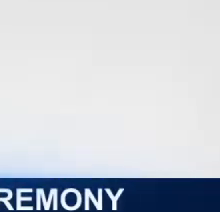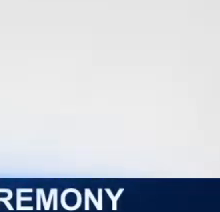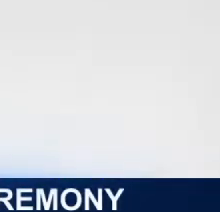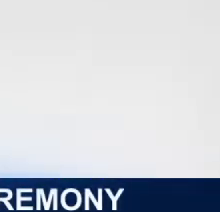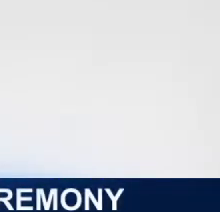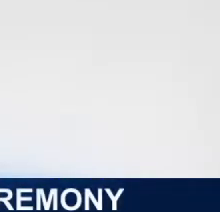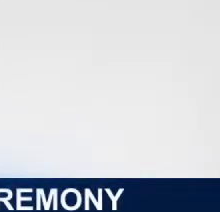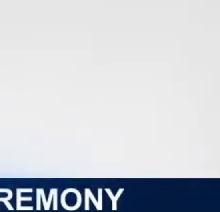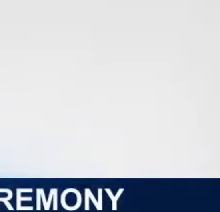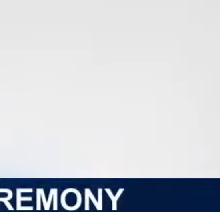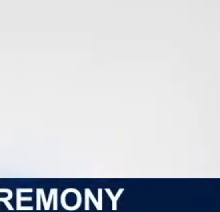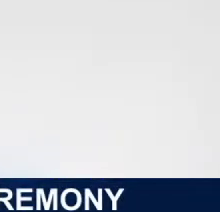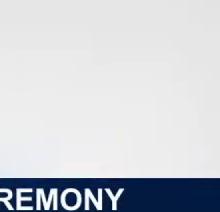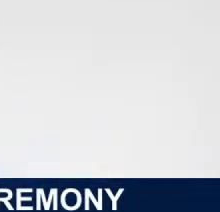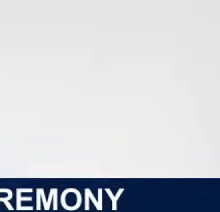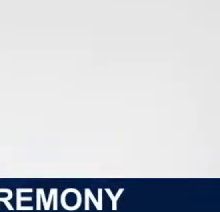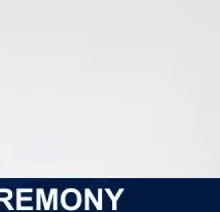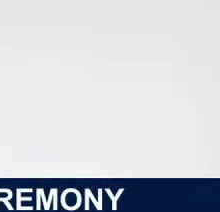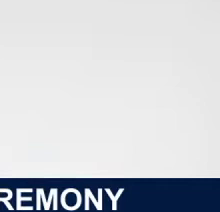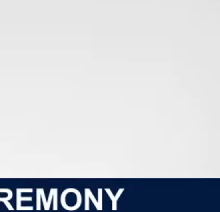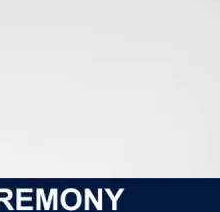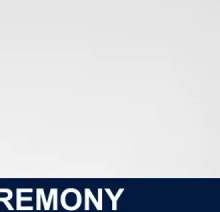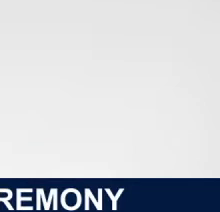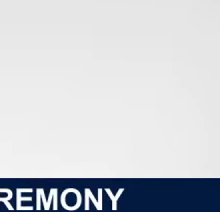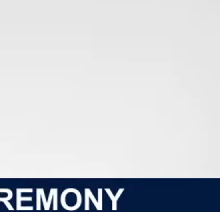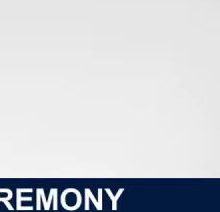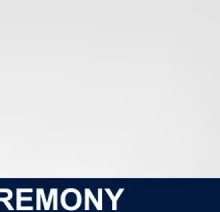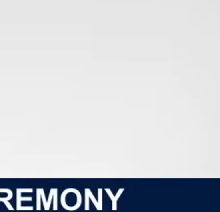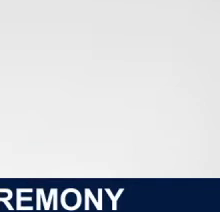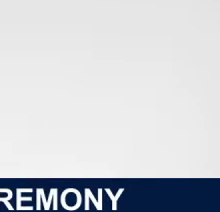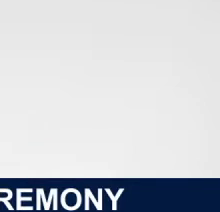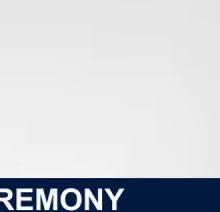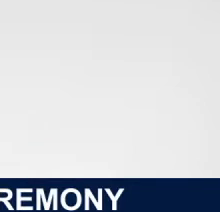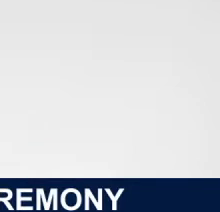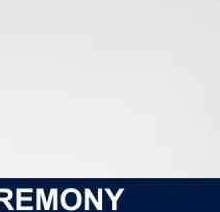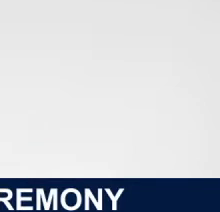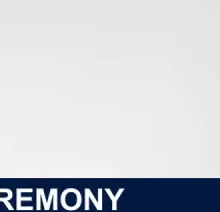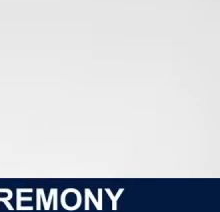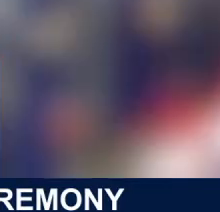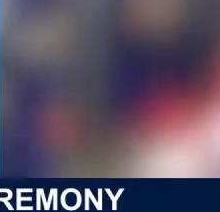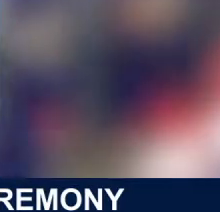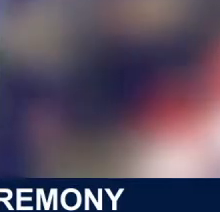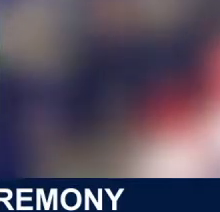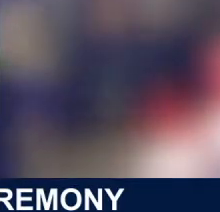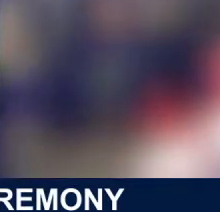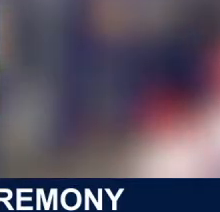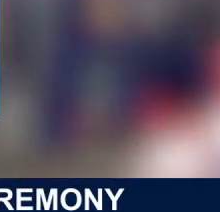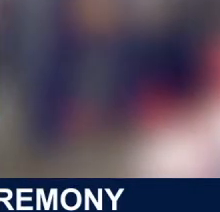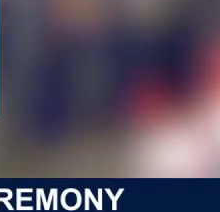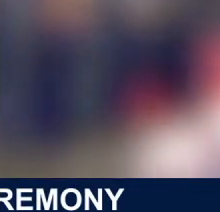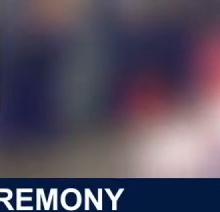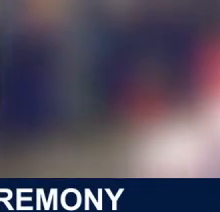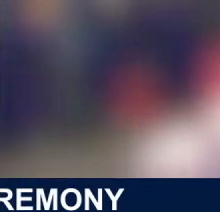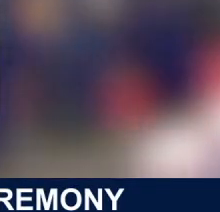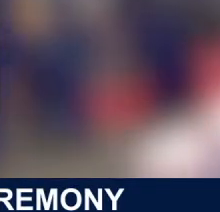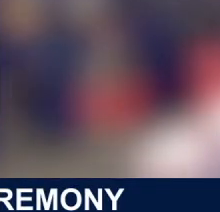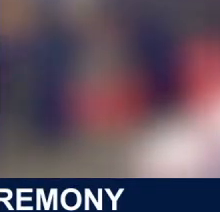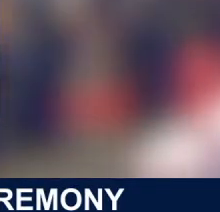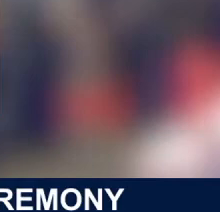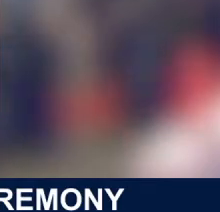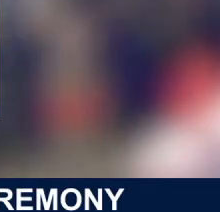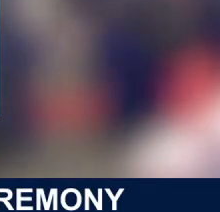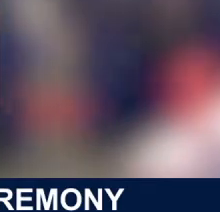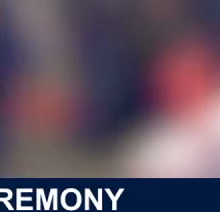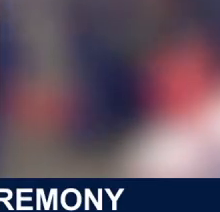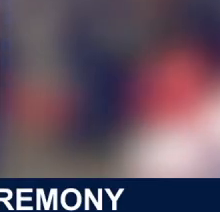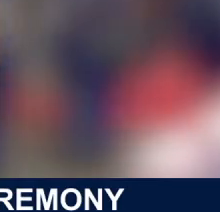Meeting links and login credentials to access the virtual graduation will be sent to graduates via SMS. Graduates will be expected to log in for